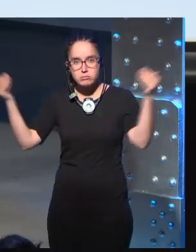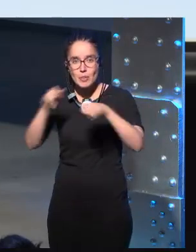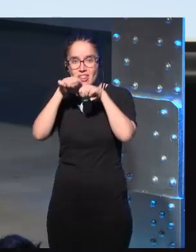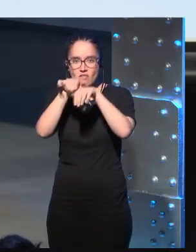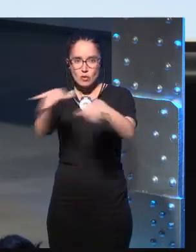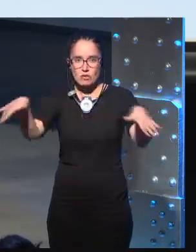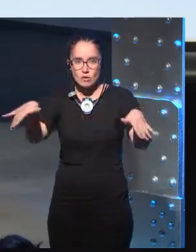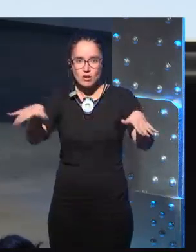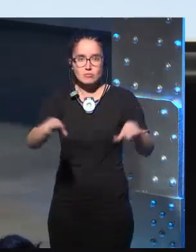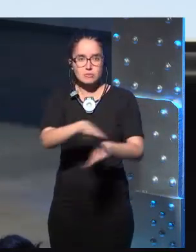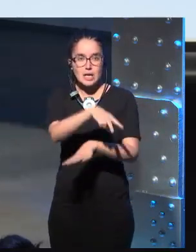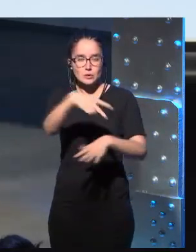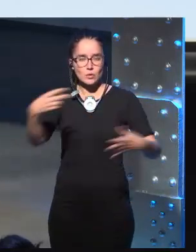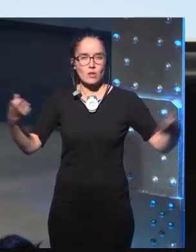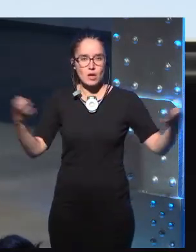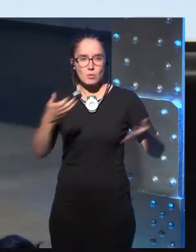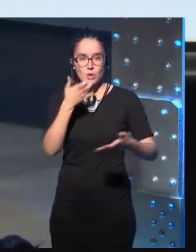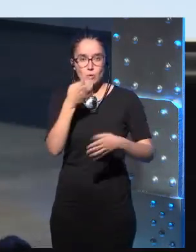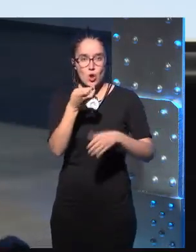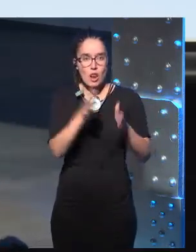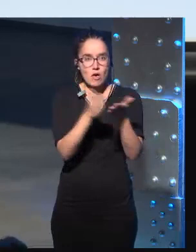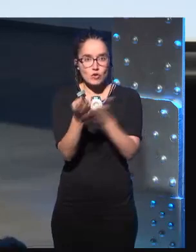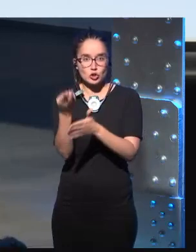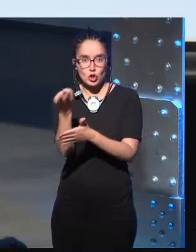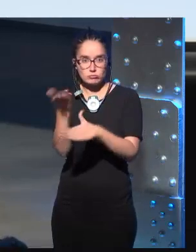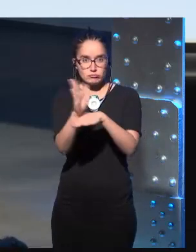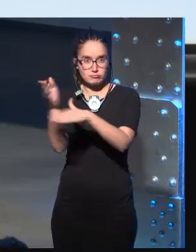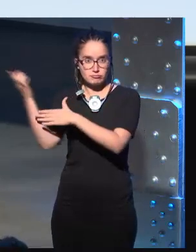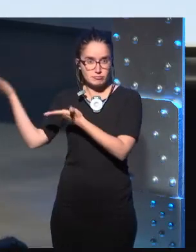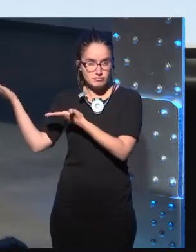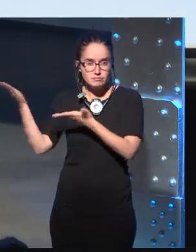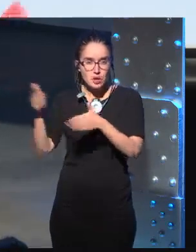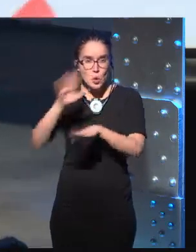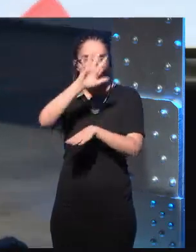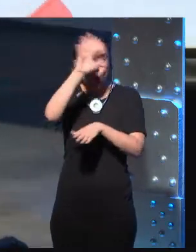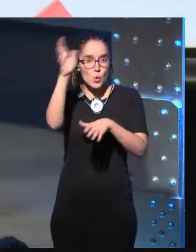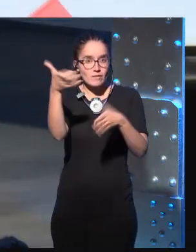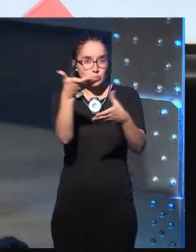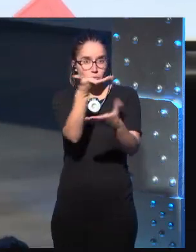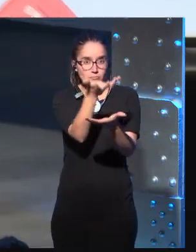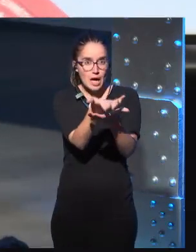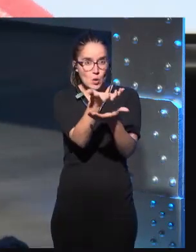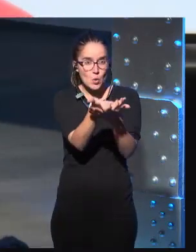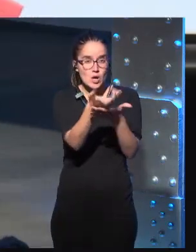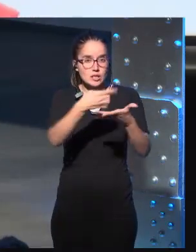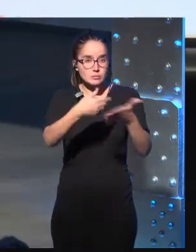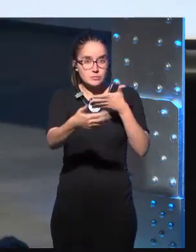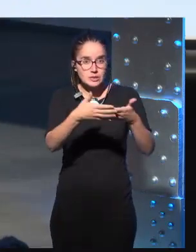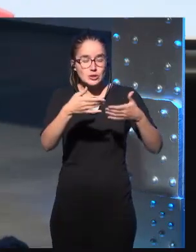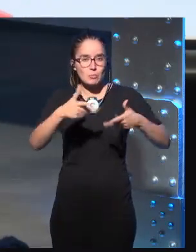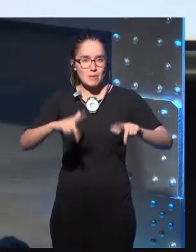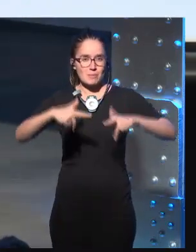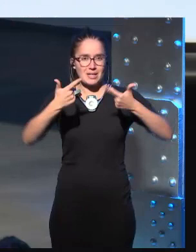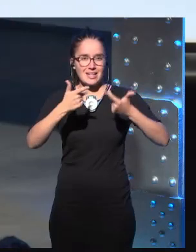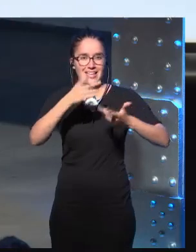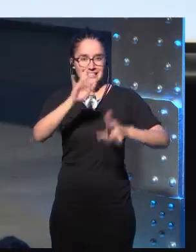Christophe Galfard then devoted himself to disseminating all this knowledge, and we've got these fantastic books in our hands,